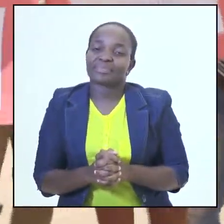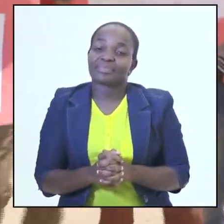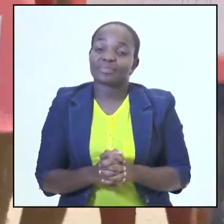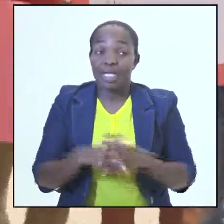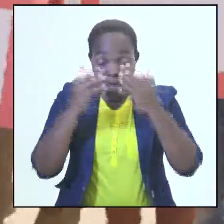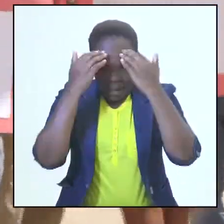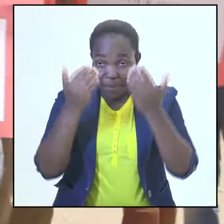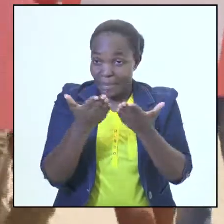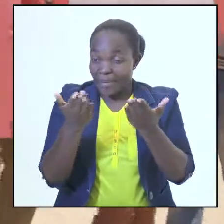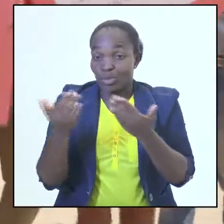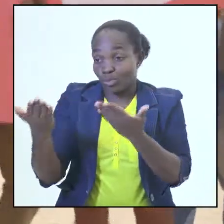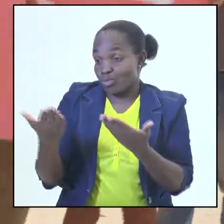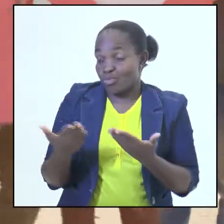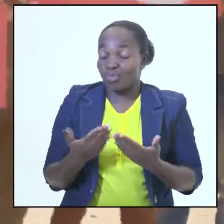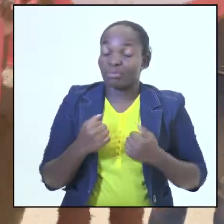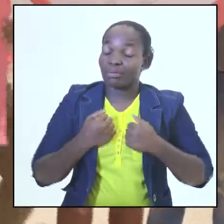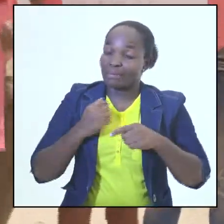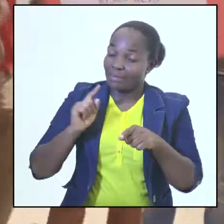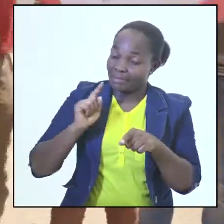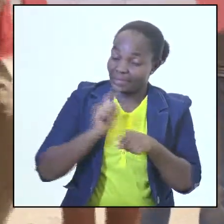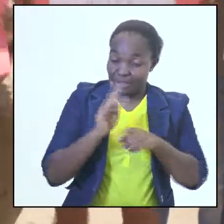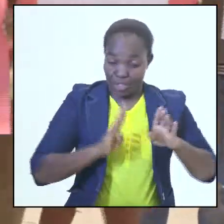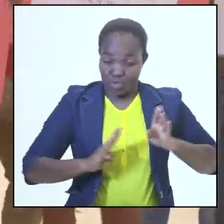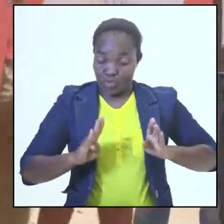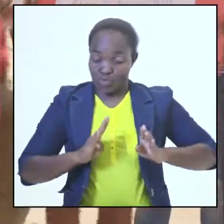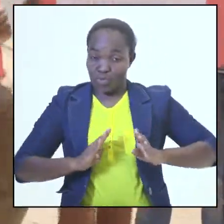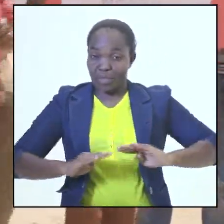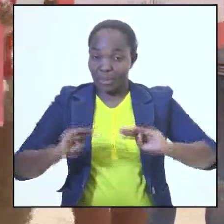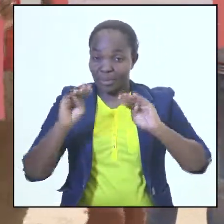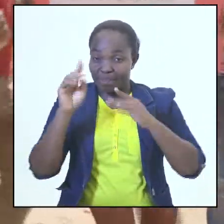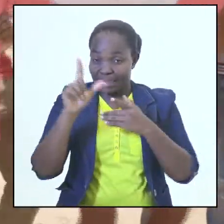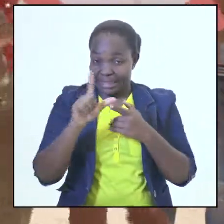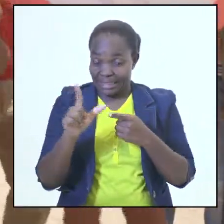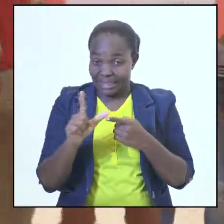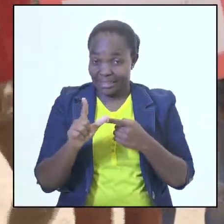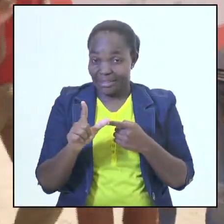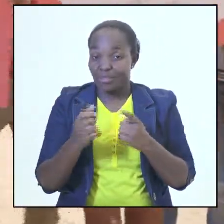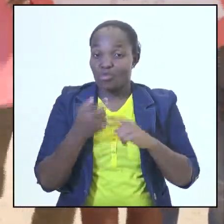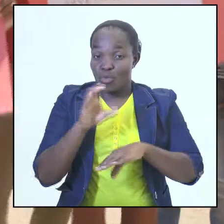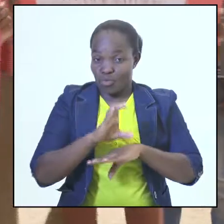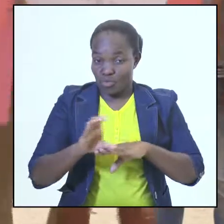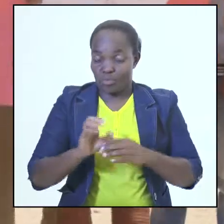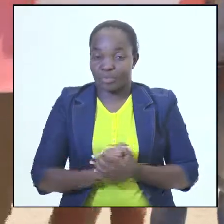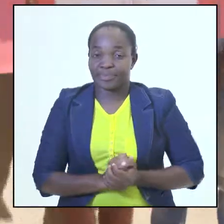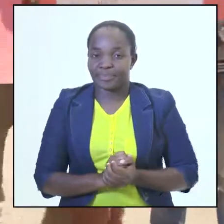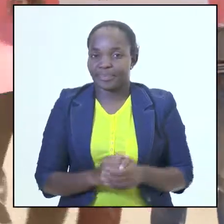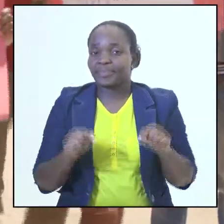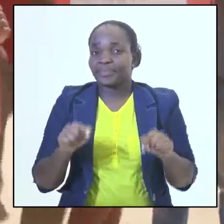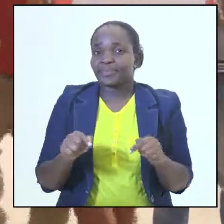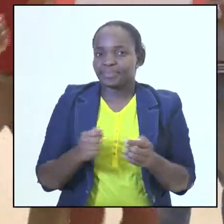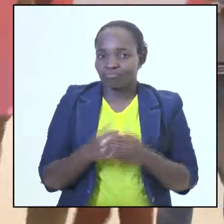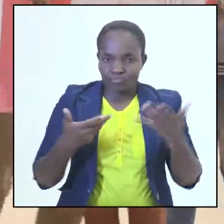Hi viewers, and welcome to our first biology lesson presented by NAMCOL in an all-new series. Today we'll have